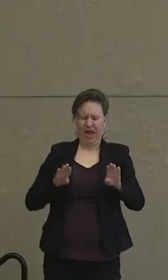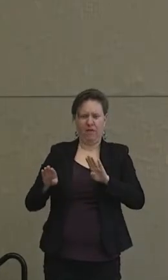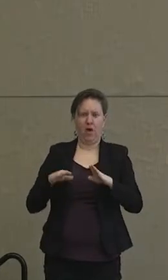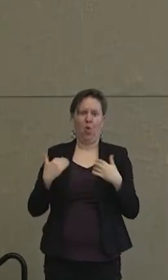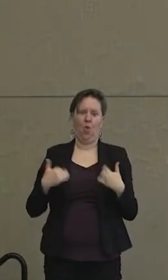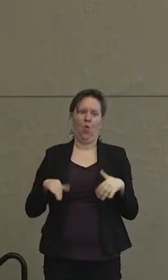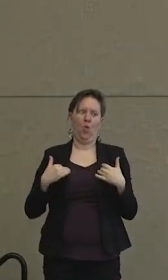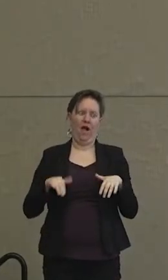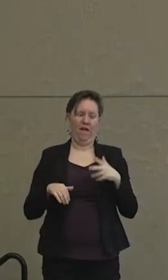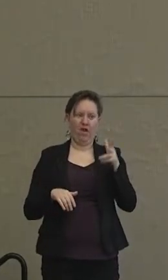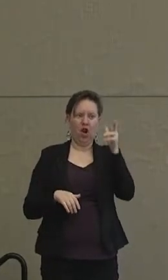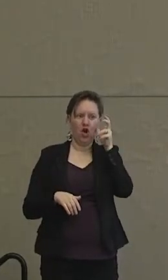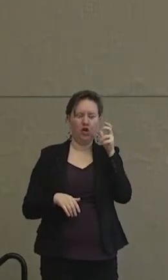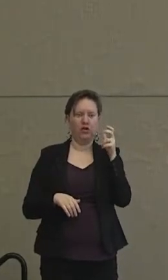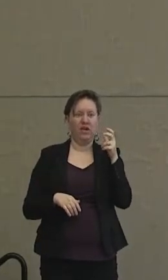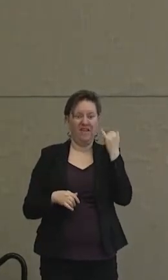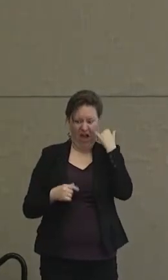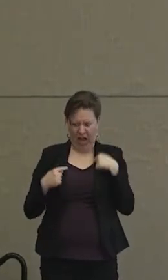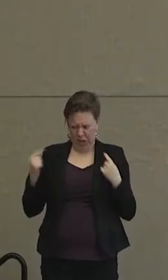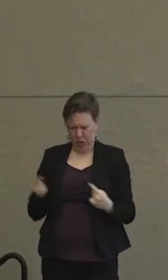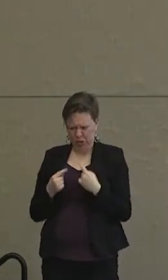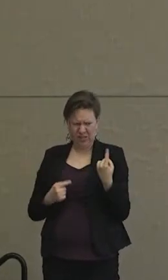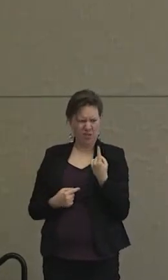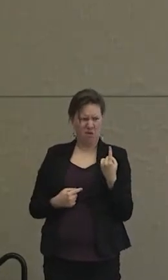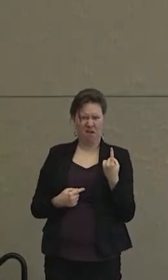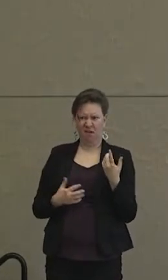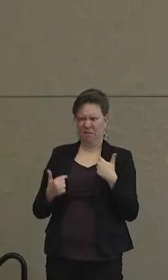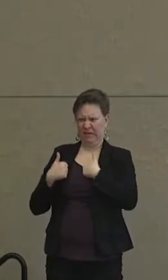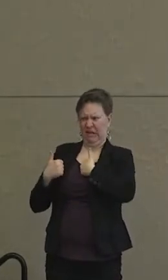I ever hurt someone? Have I ever